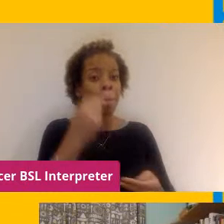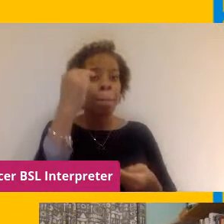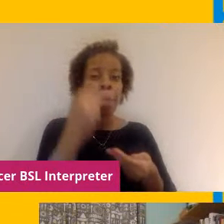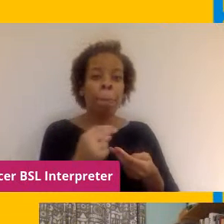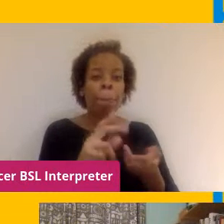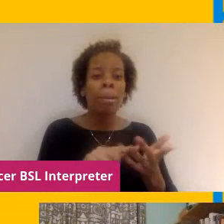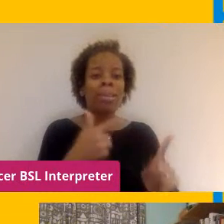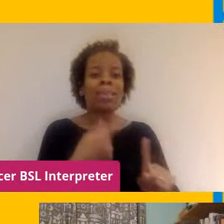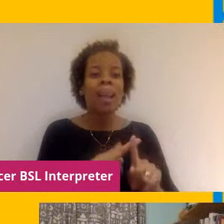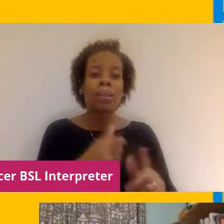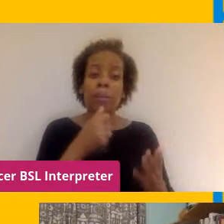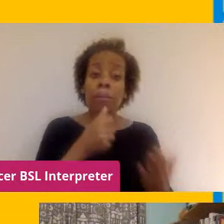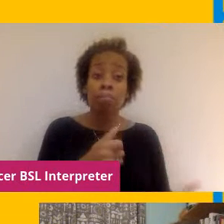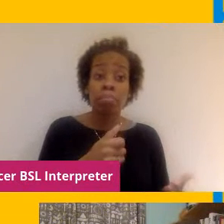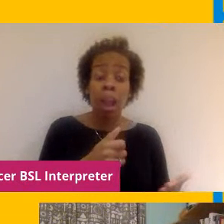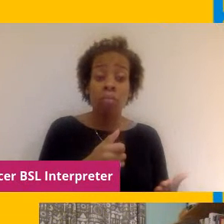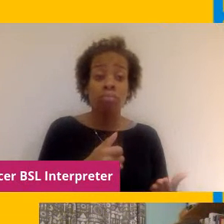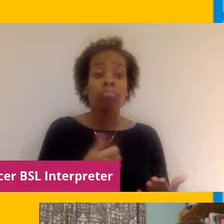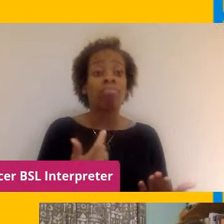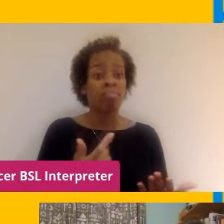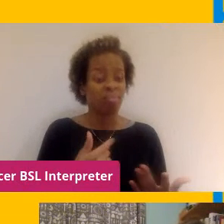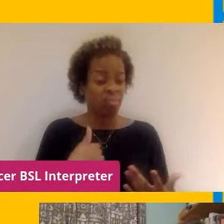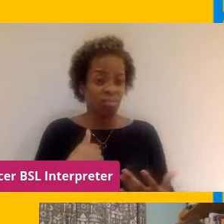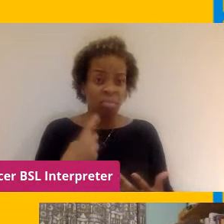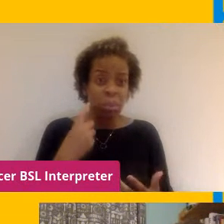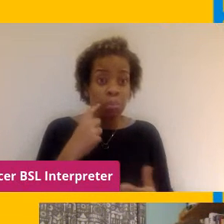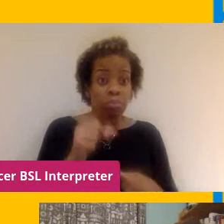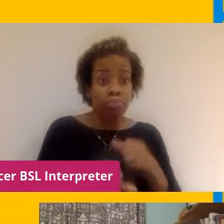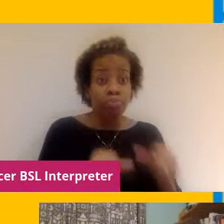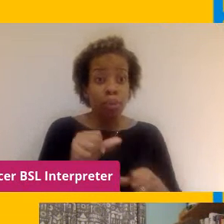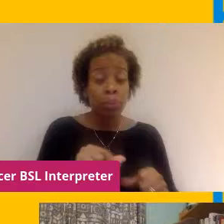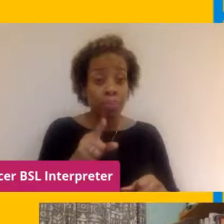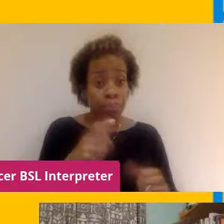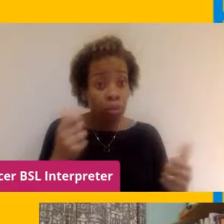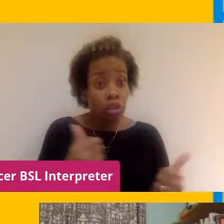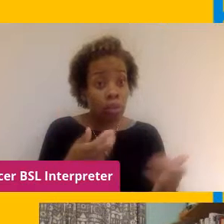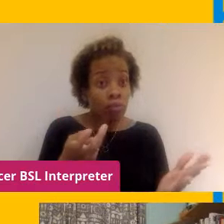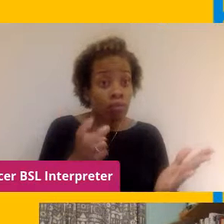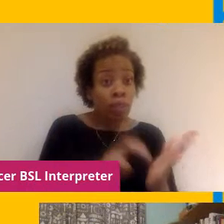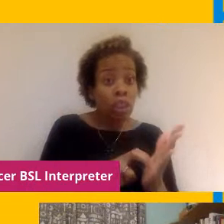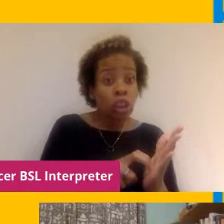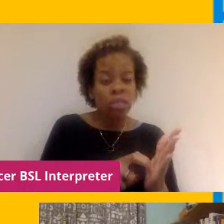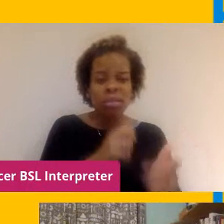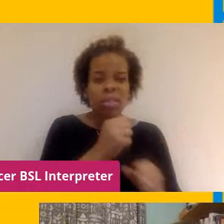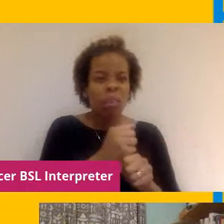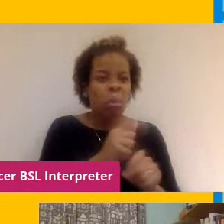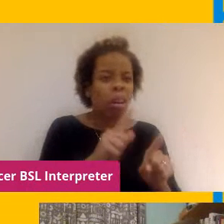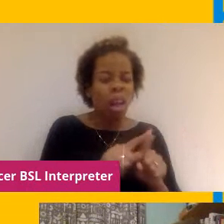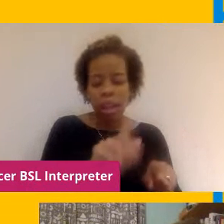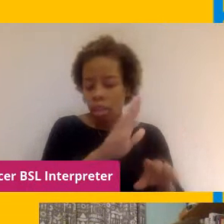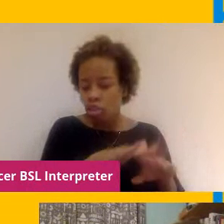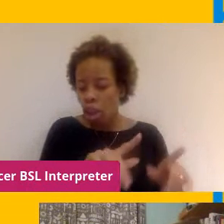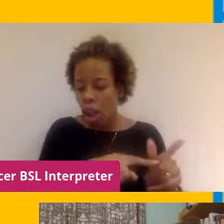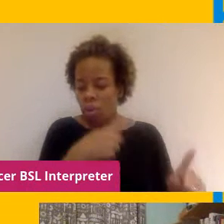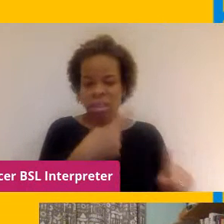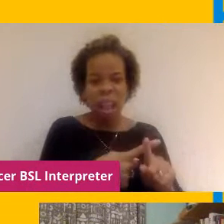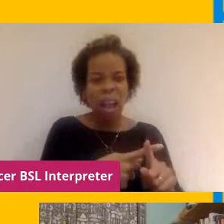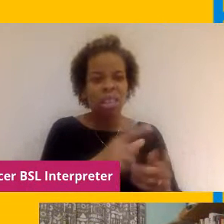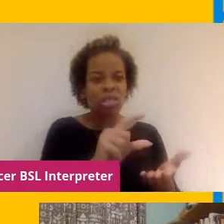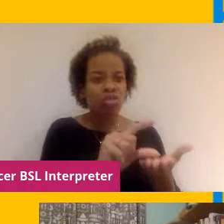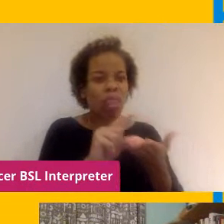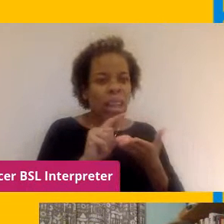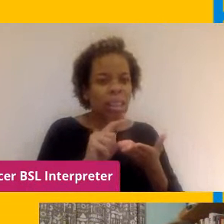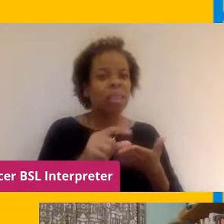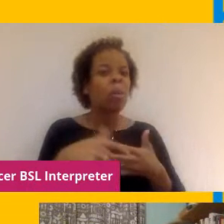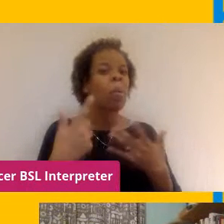So it is quite easy process to do, as I understand it. If you're already registered with the government for things like child tax credits, things like that, then you